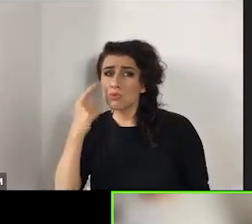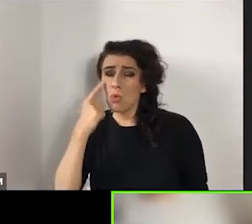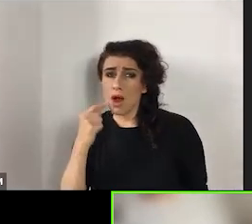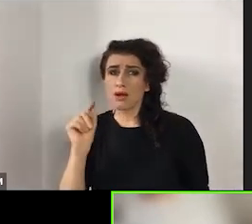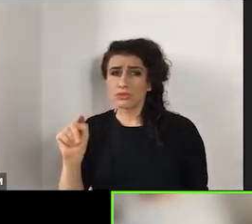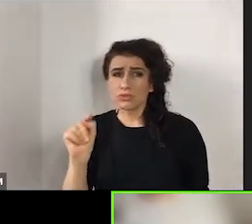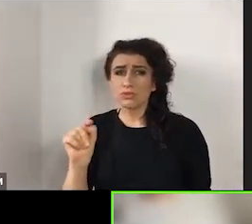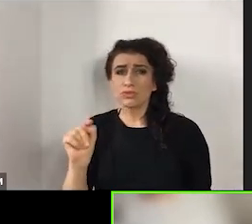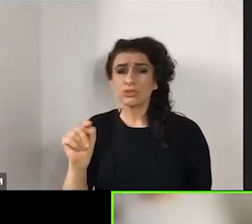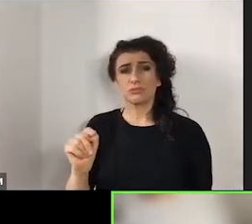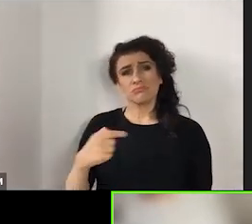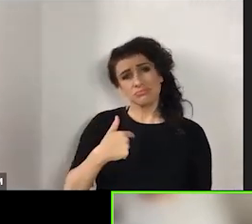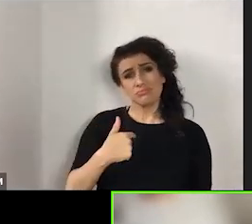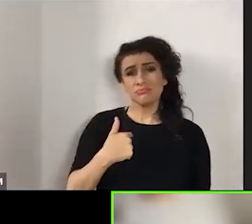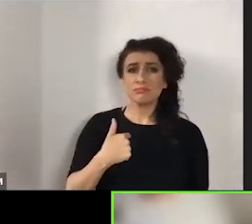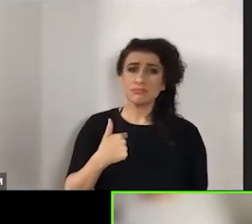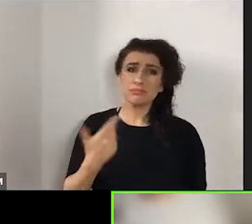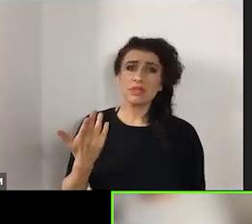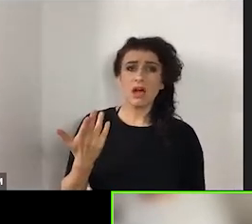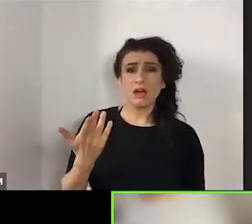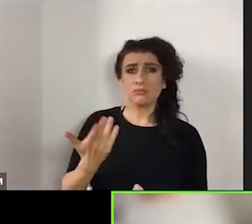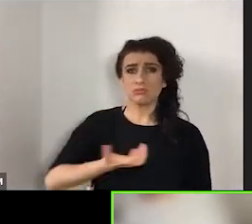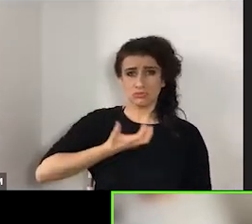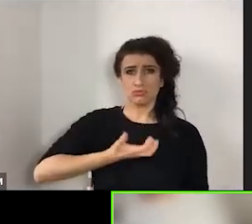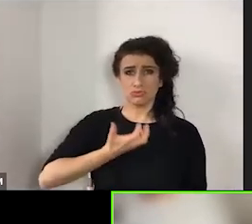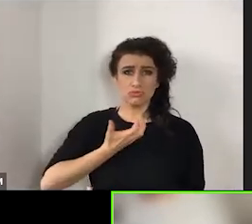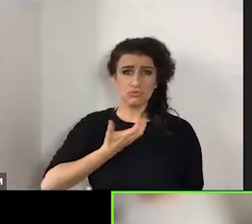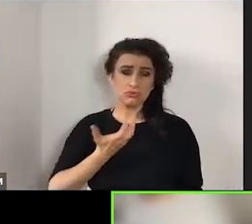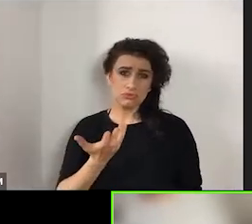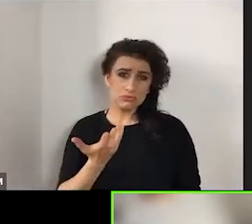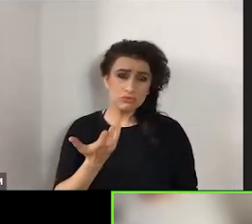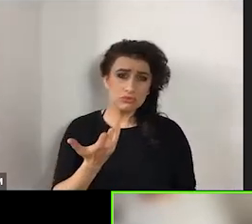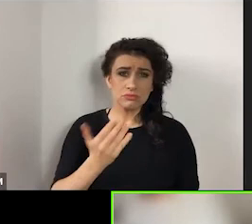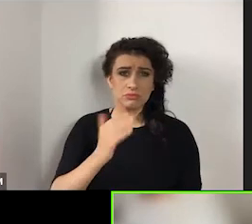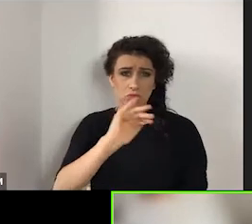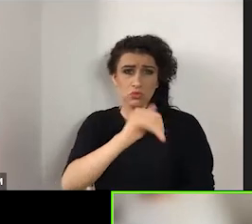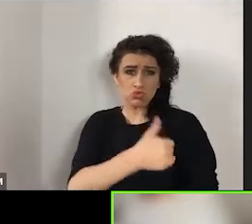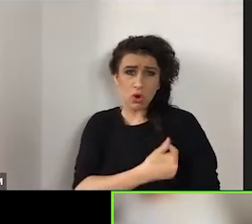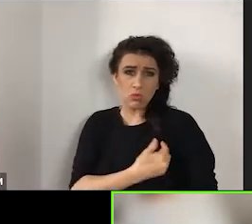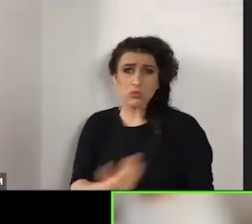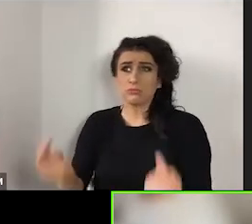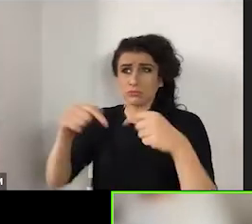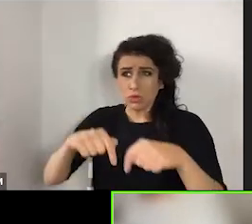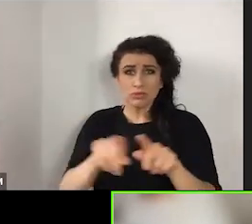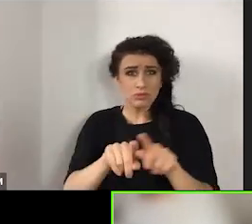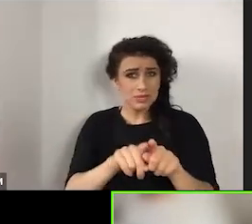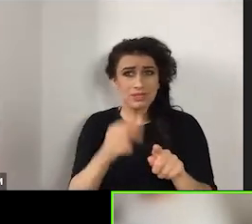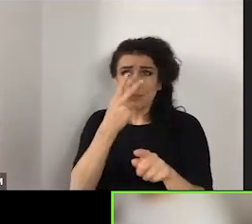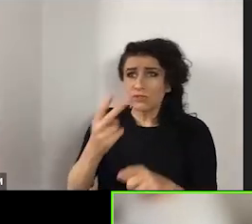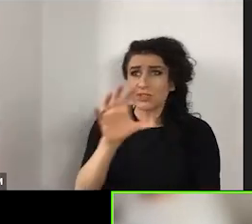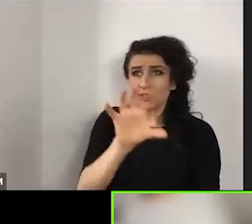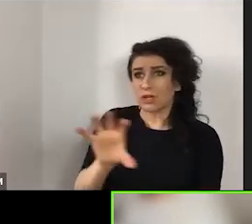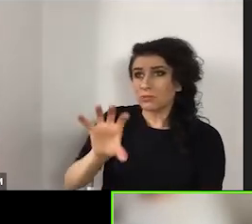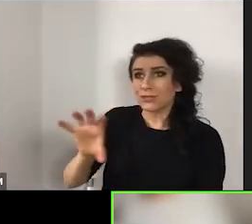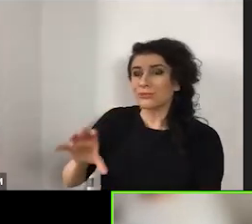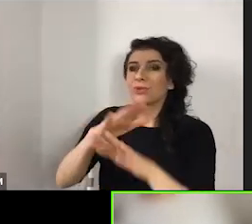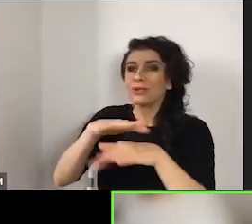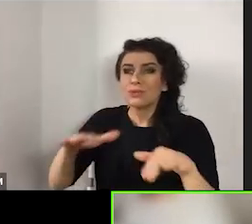make nice friendships? Of course not. I said, it doesn't matter if you are beaten up and they